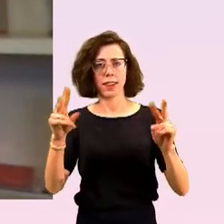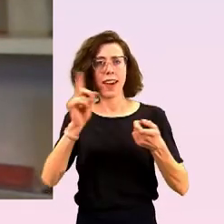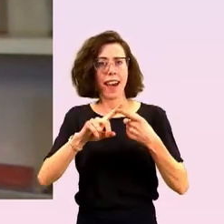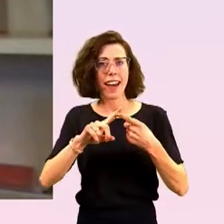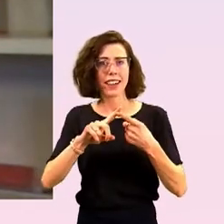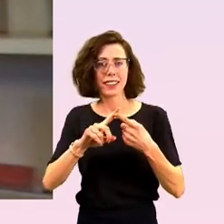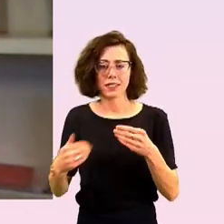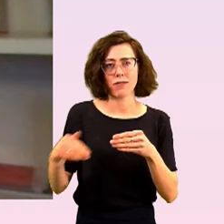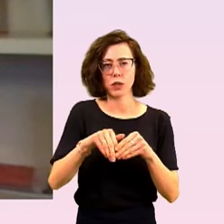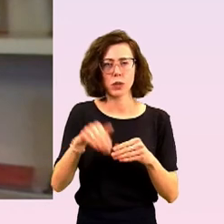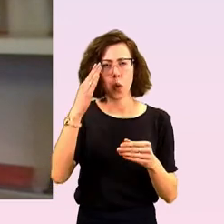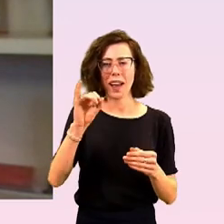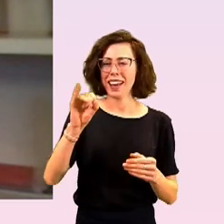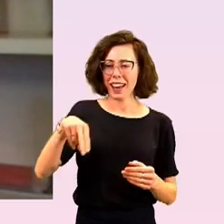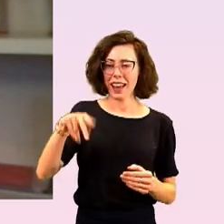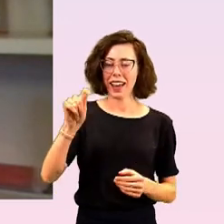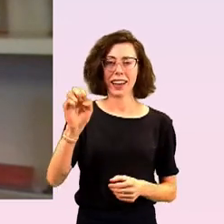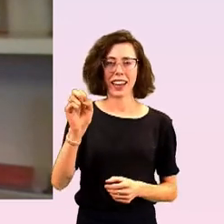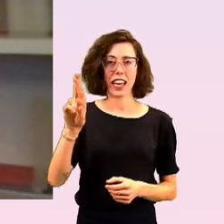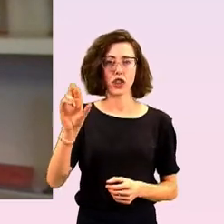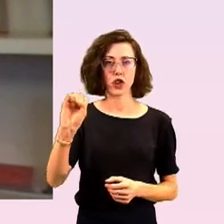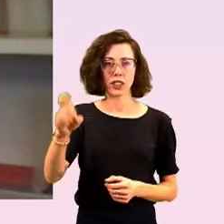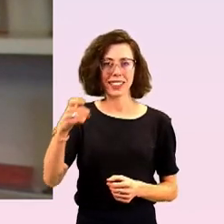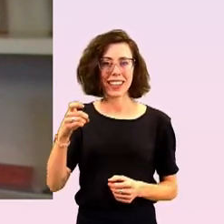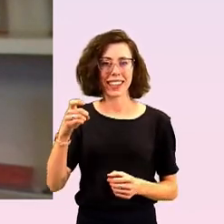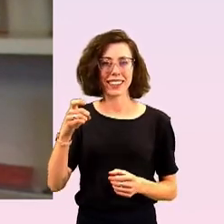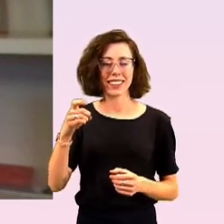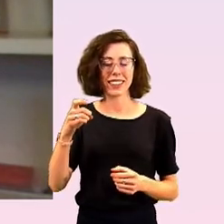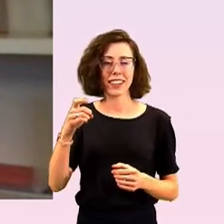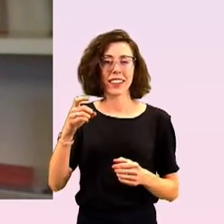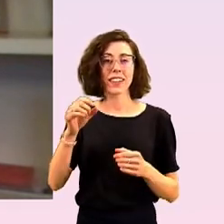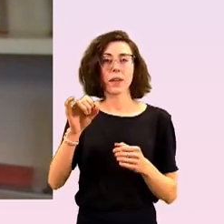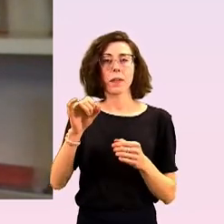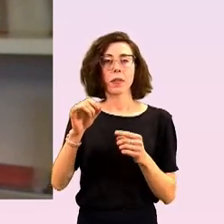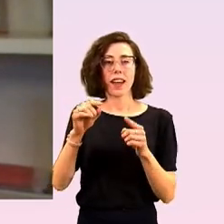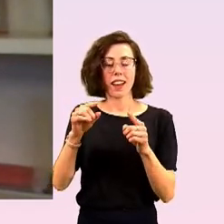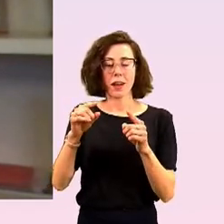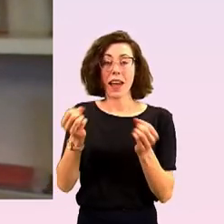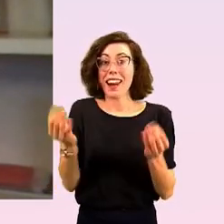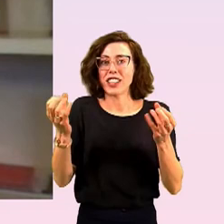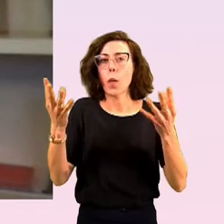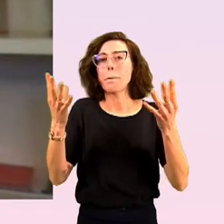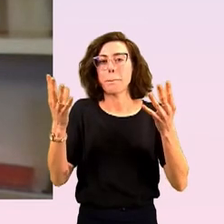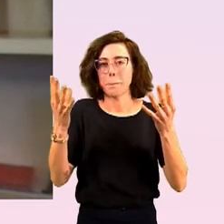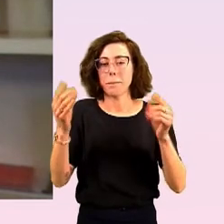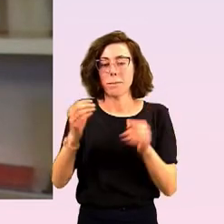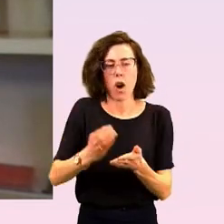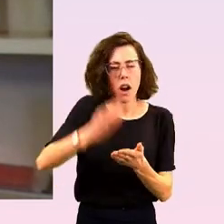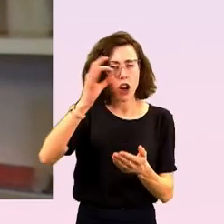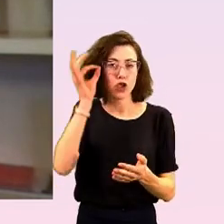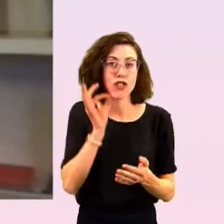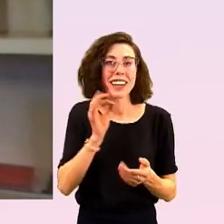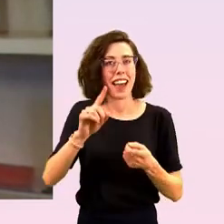Intersex Lighting Up initiative during the year, lighting up College Green and so on, and did a